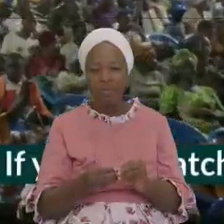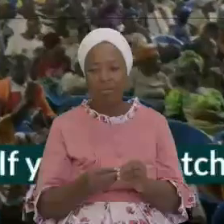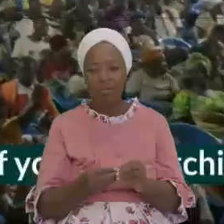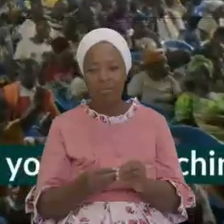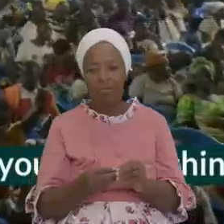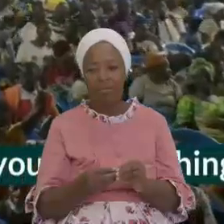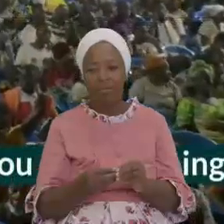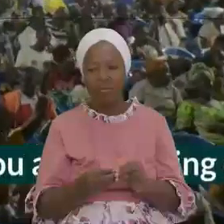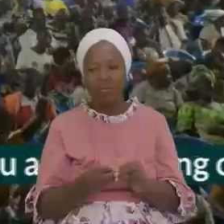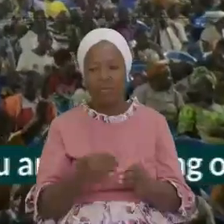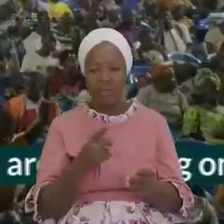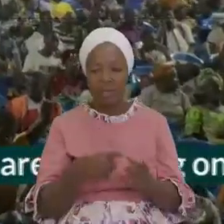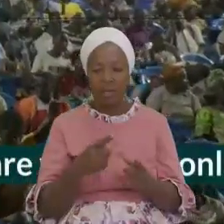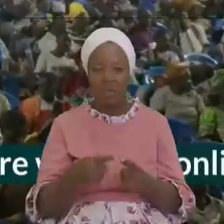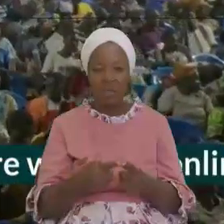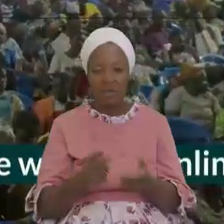you will fill